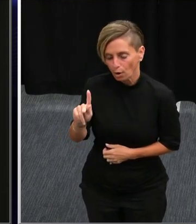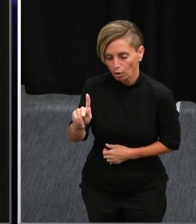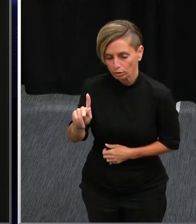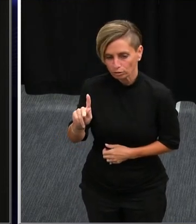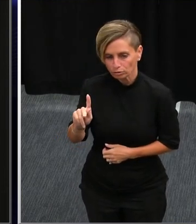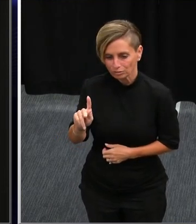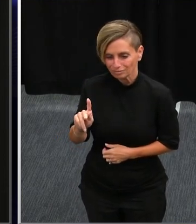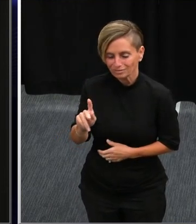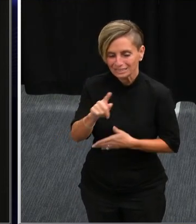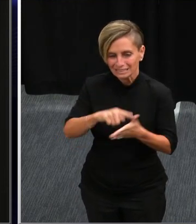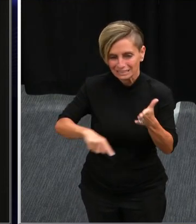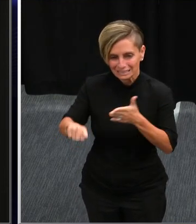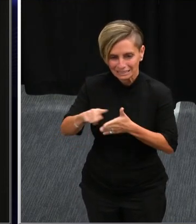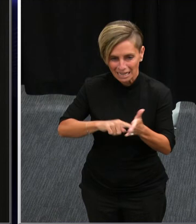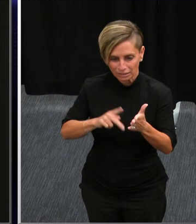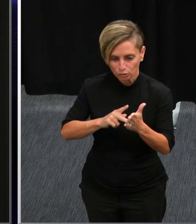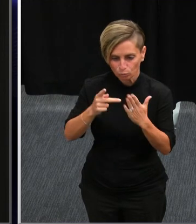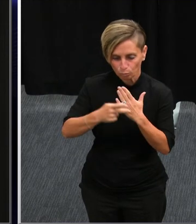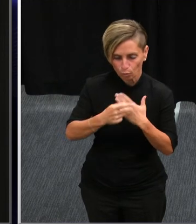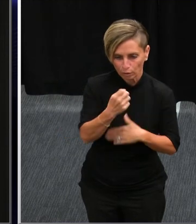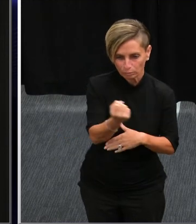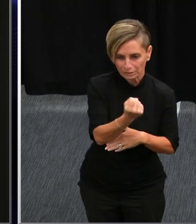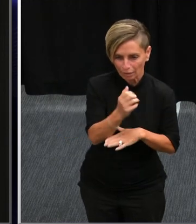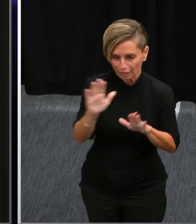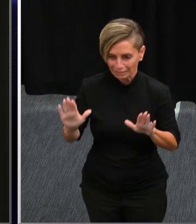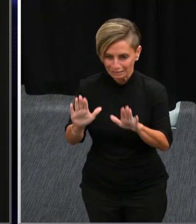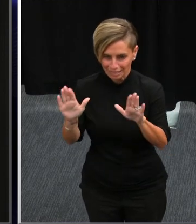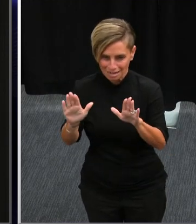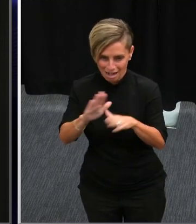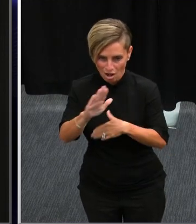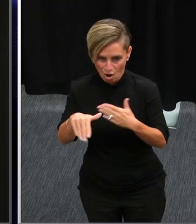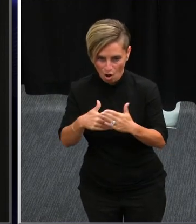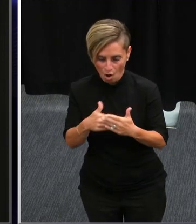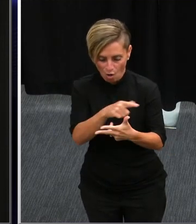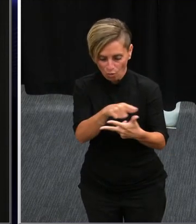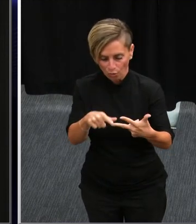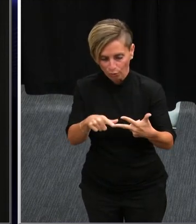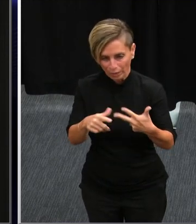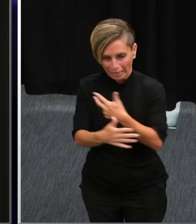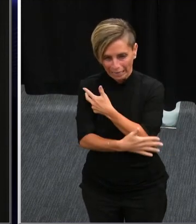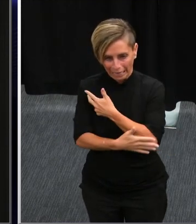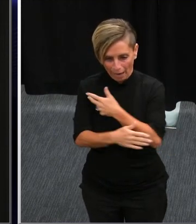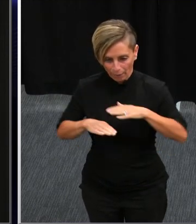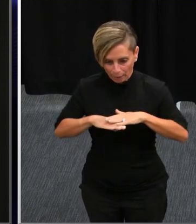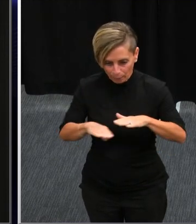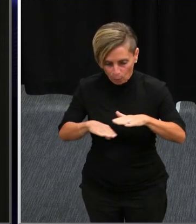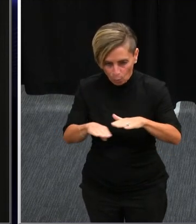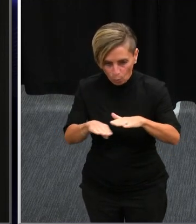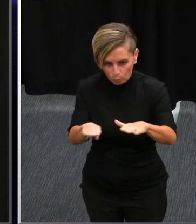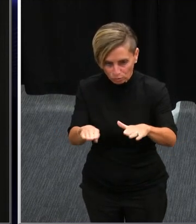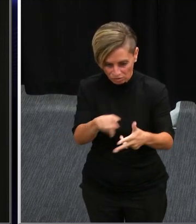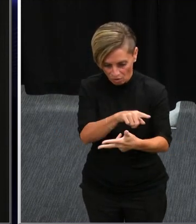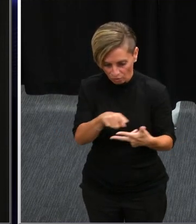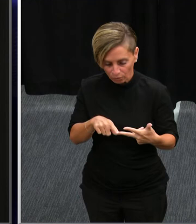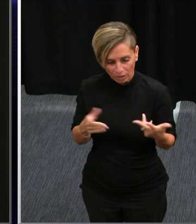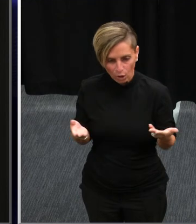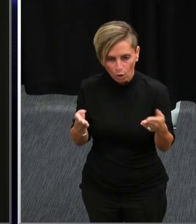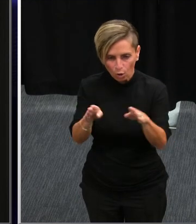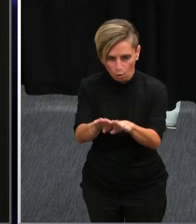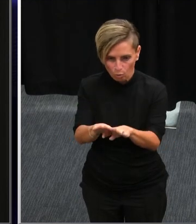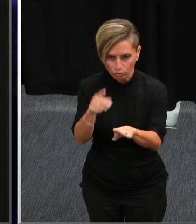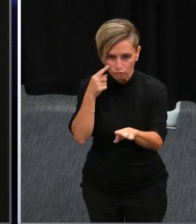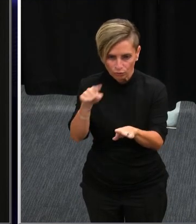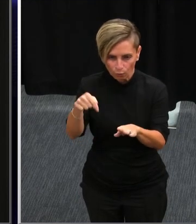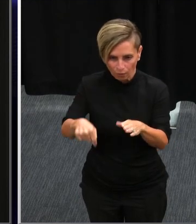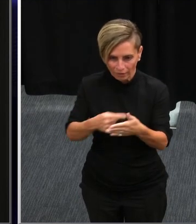on Saturday and Sunday, including all three county pools, which is Ravenwood, Lakewood Park, and Lincoln Park, and the